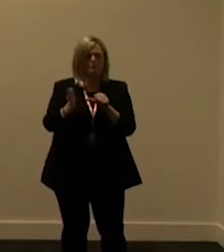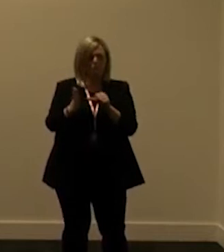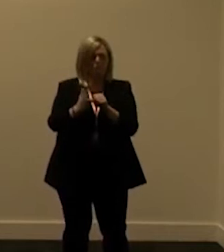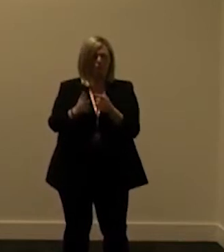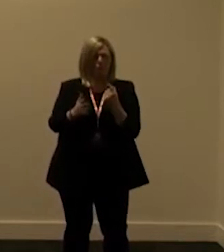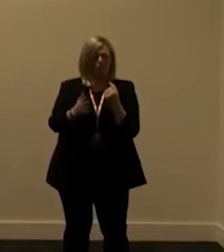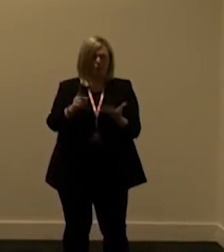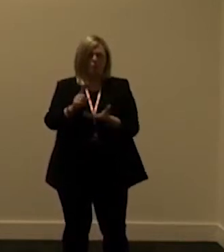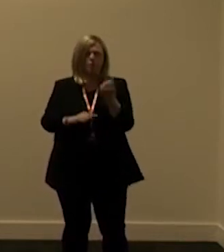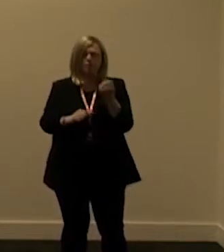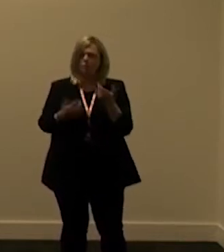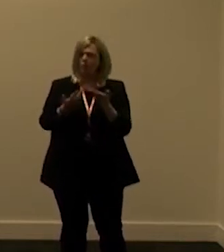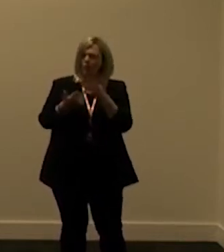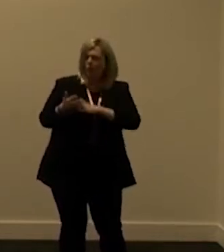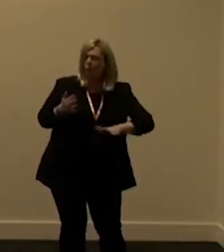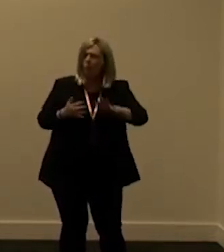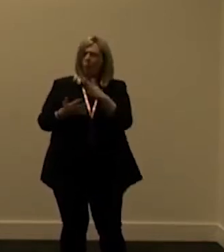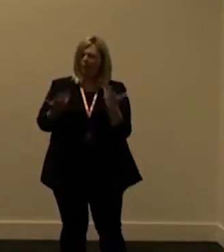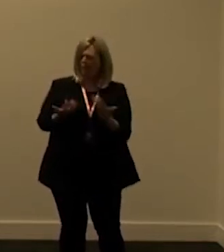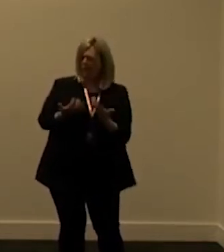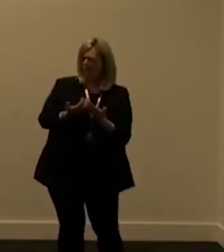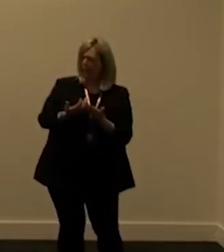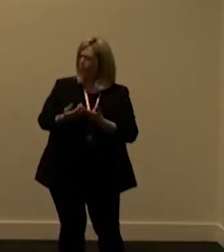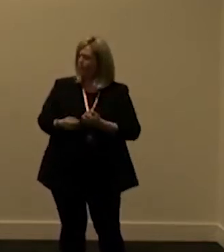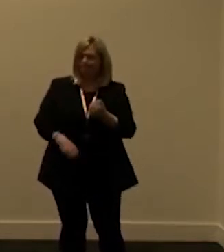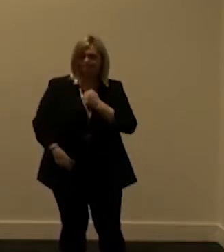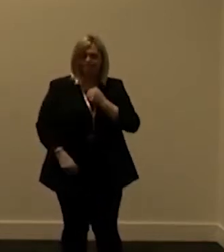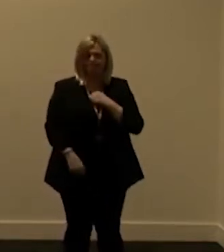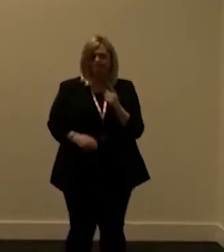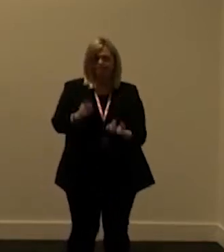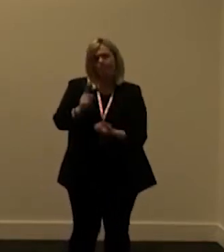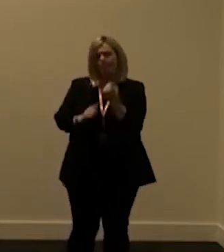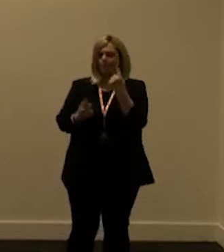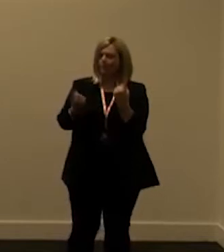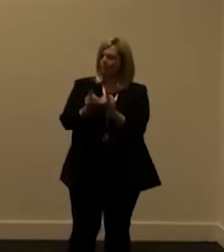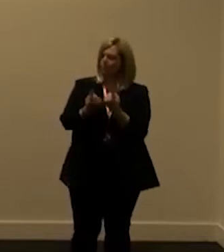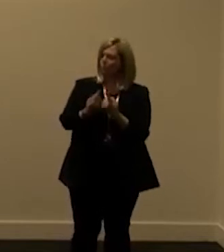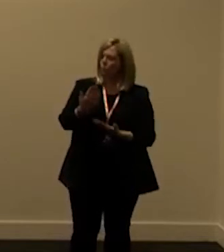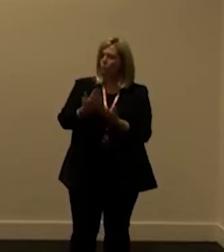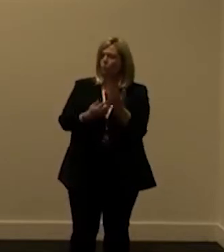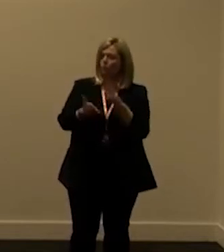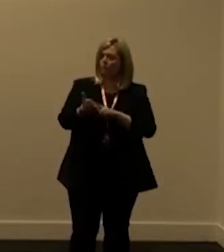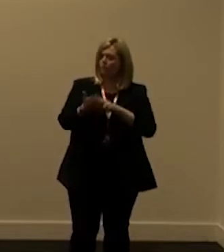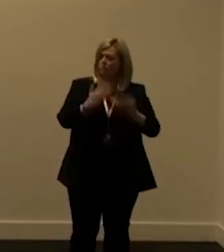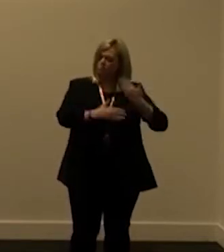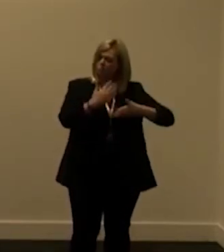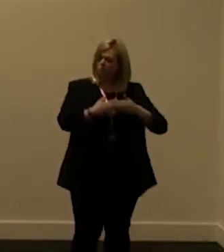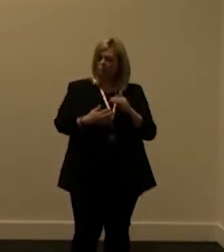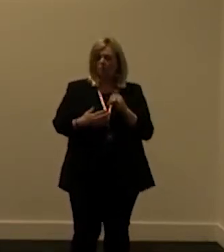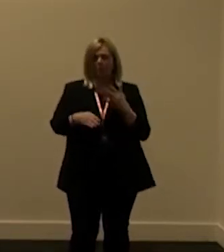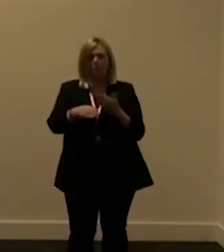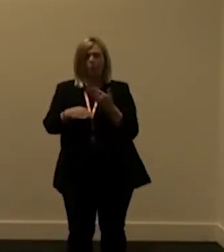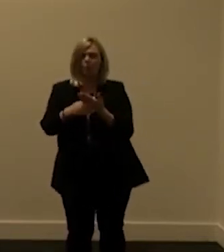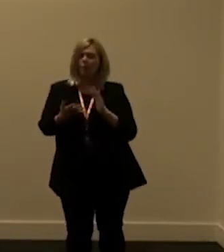Yeah, so how do I do this across multiple tenants? I think one of my biggest bugbears is probably no version history. So say I'm working in Intune,